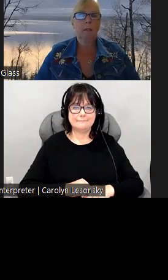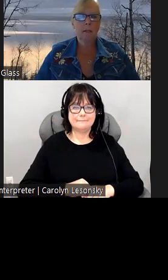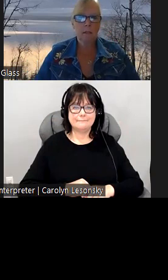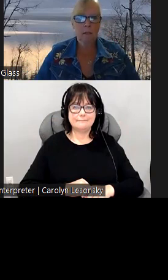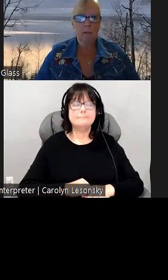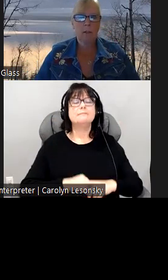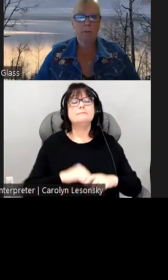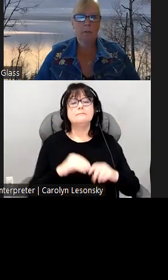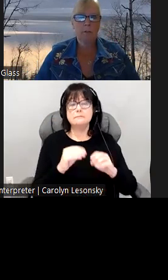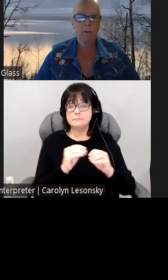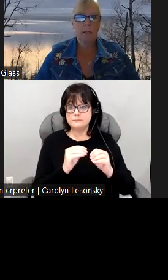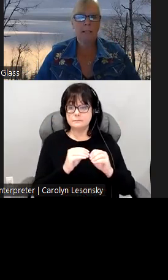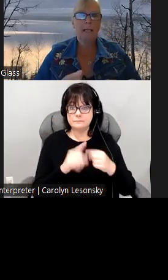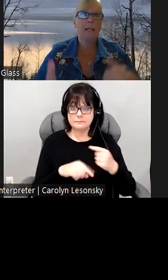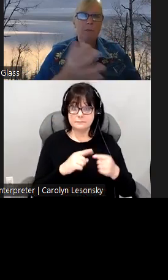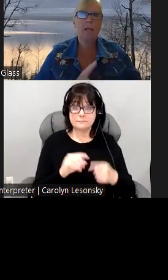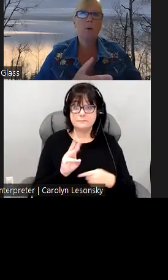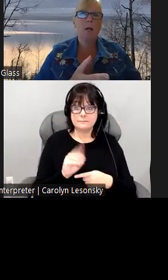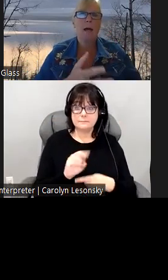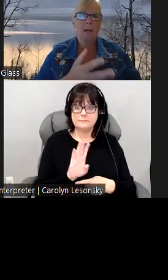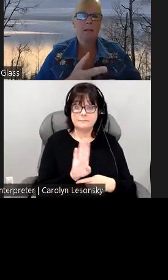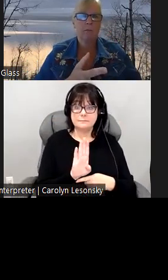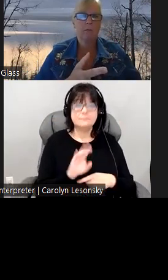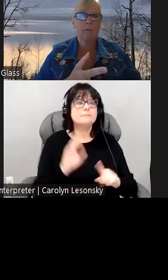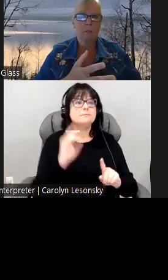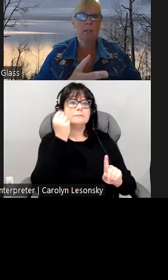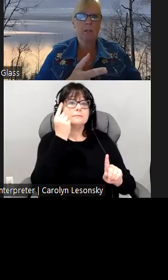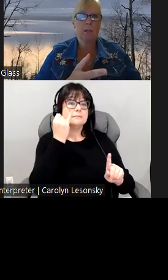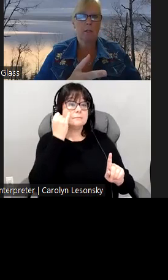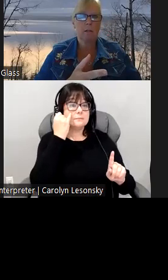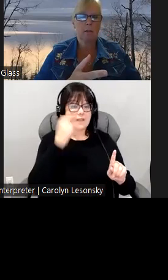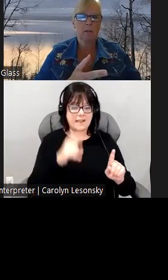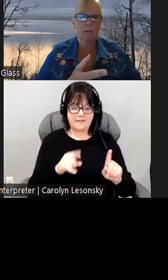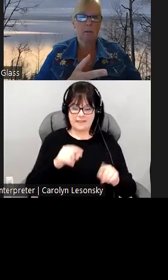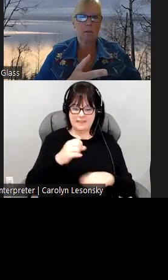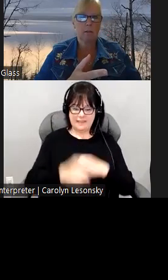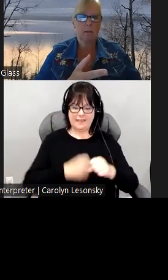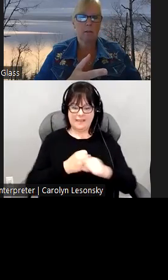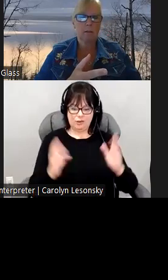It does include closed service plans if they were active earlier in the year.